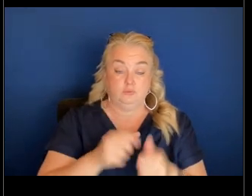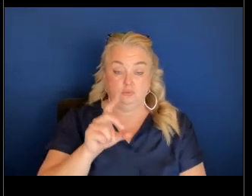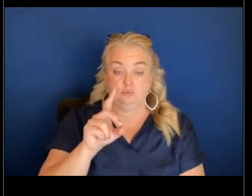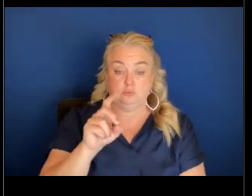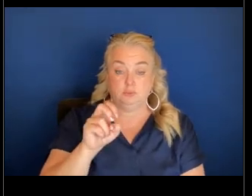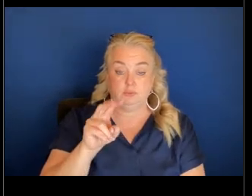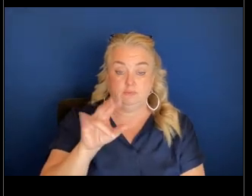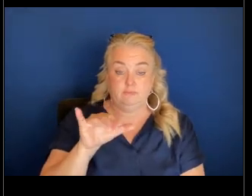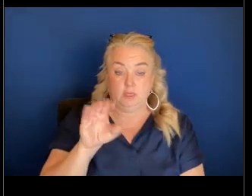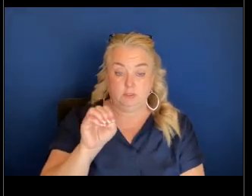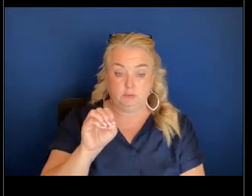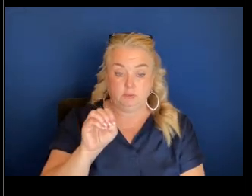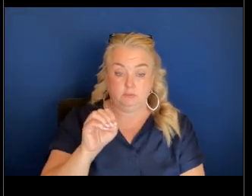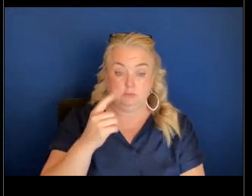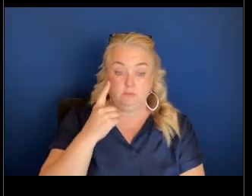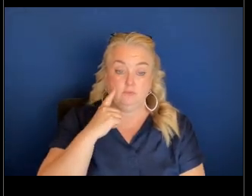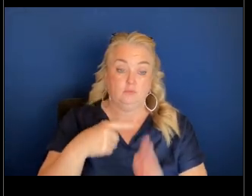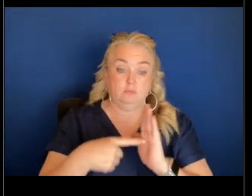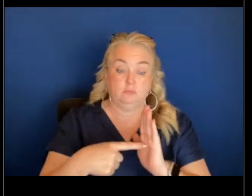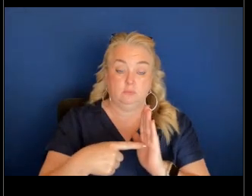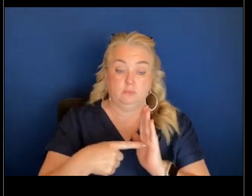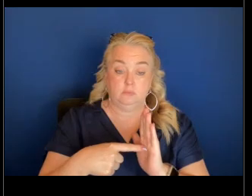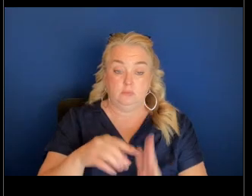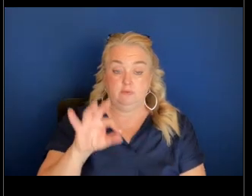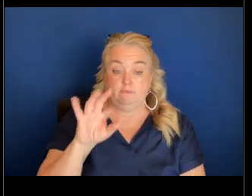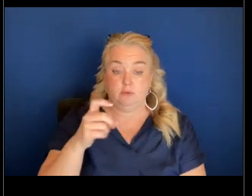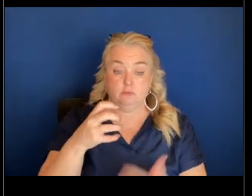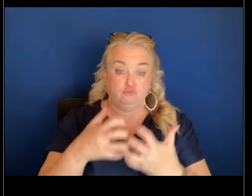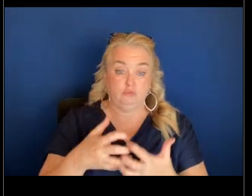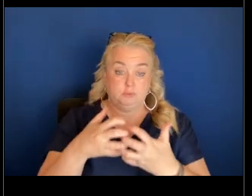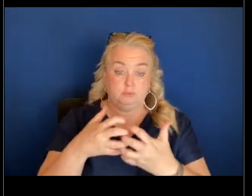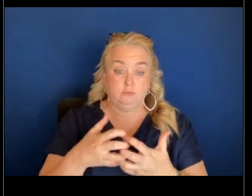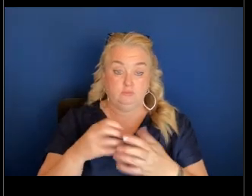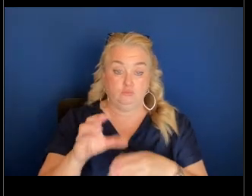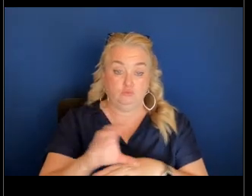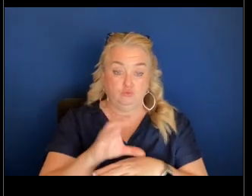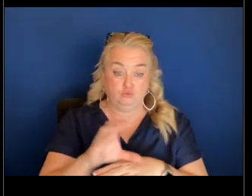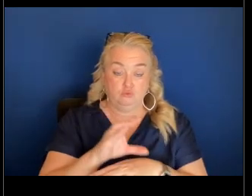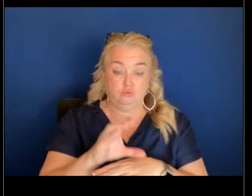and one of each device, such as a fax machine